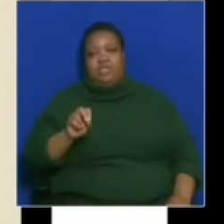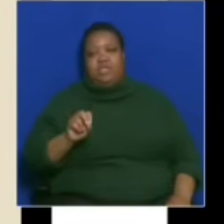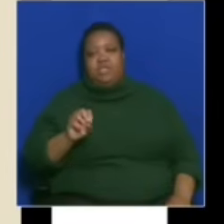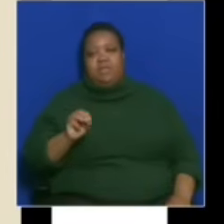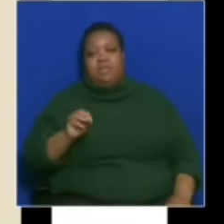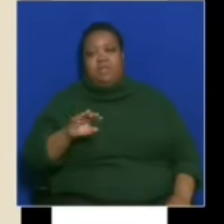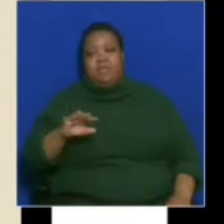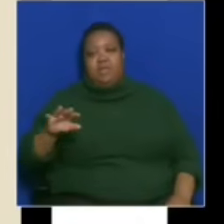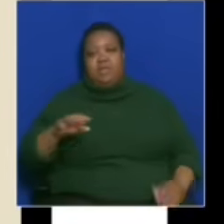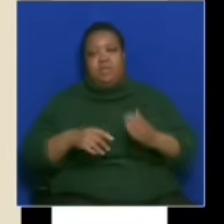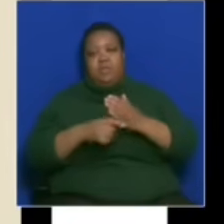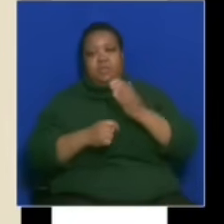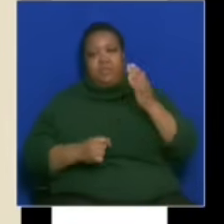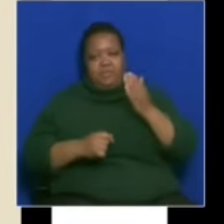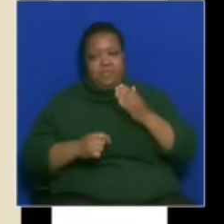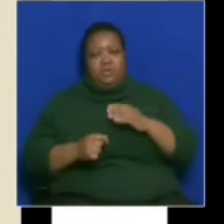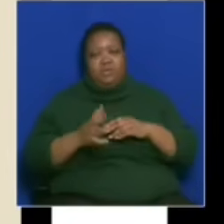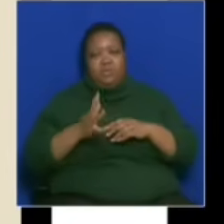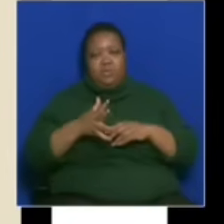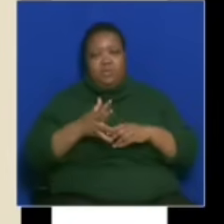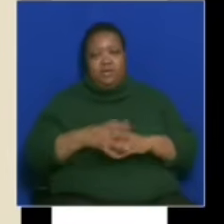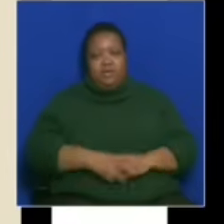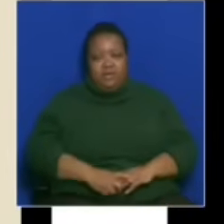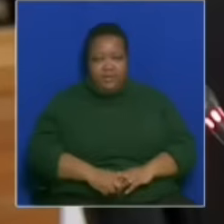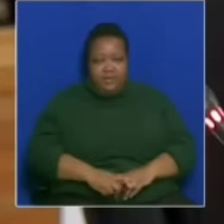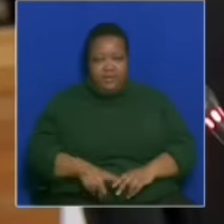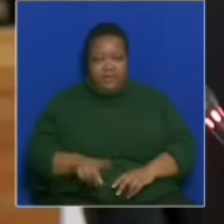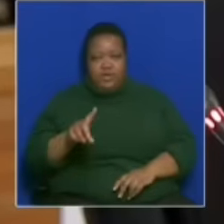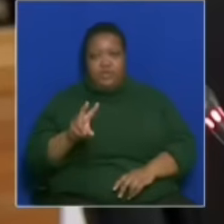or excise tax evasion.